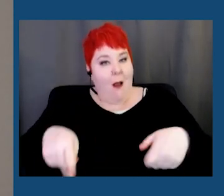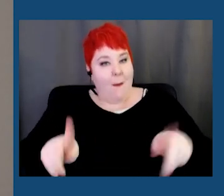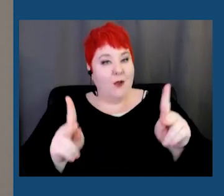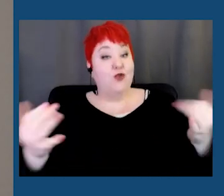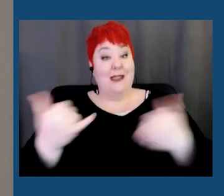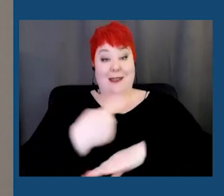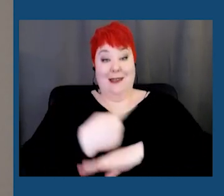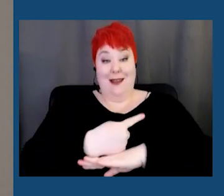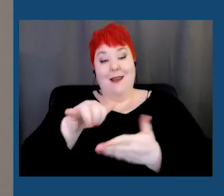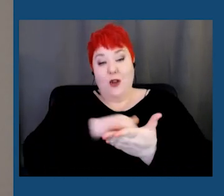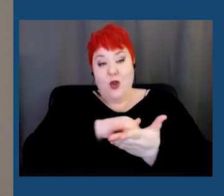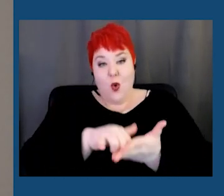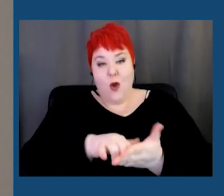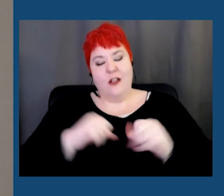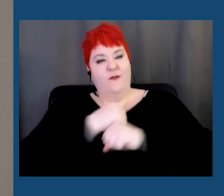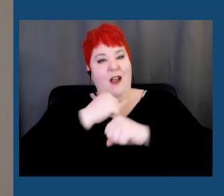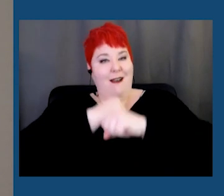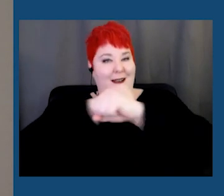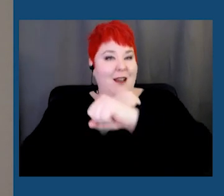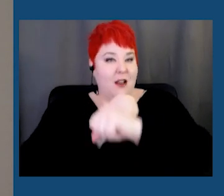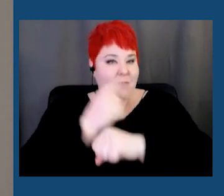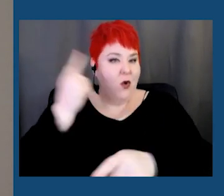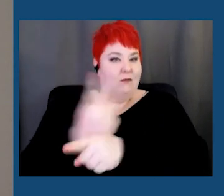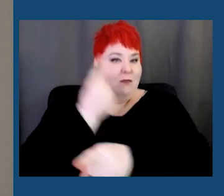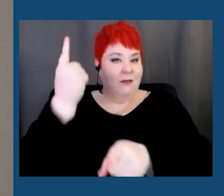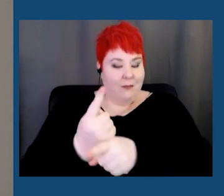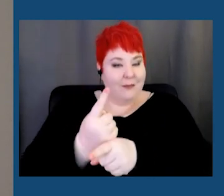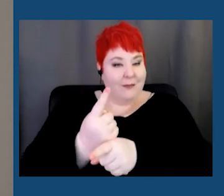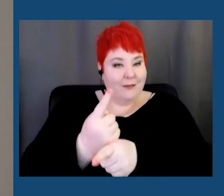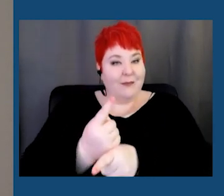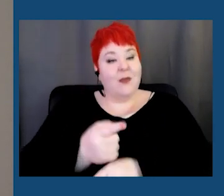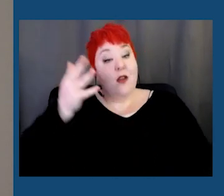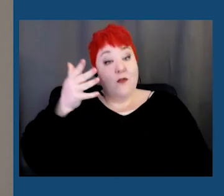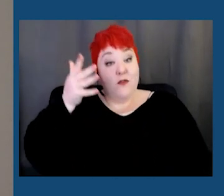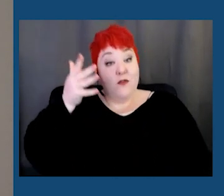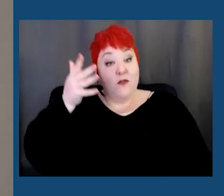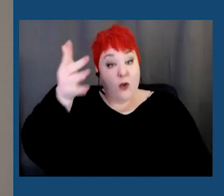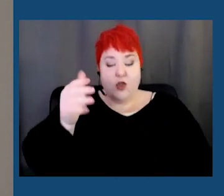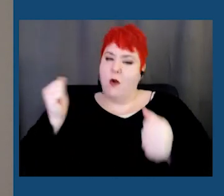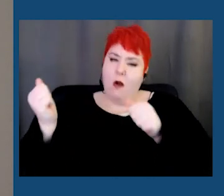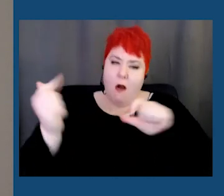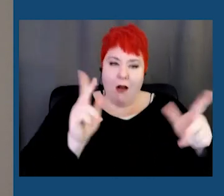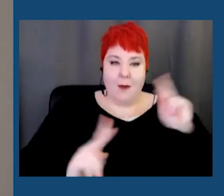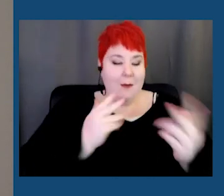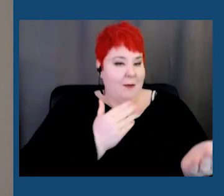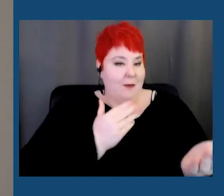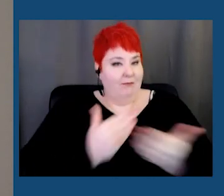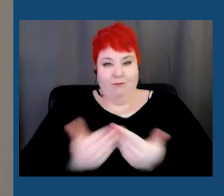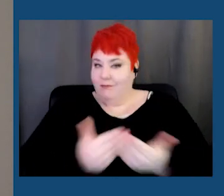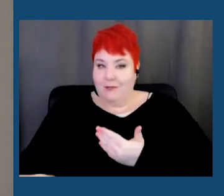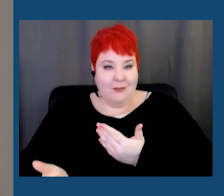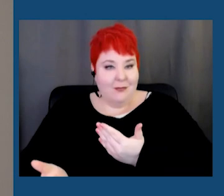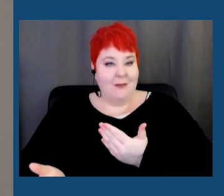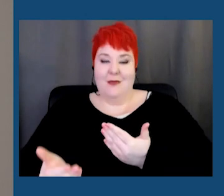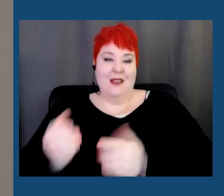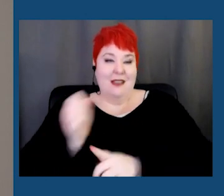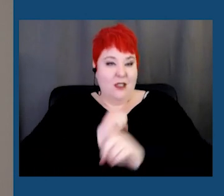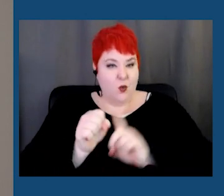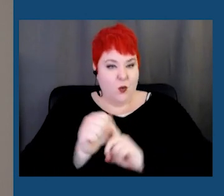right. A future where all people, no matter what, have access to the care they